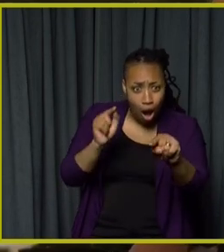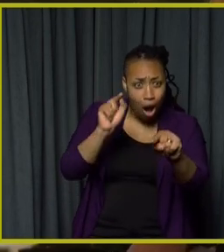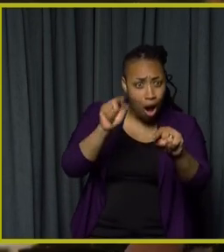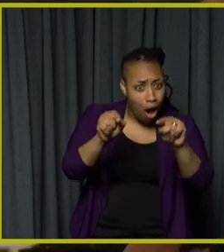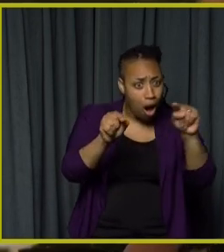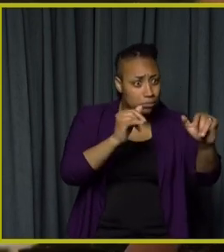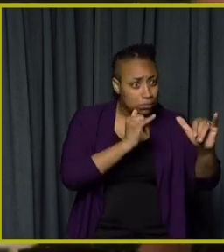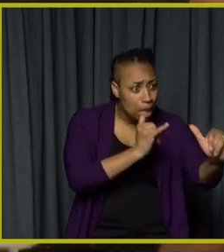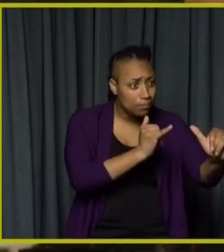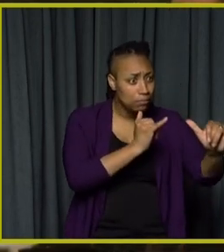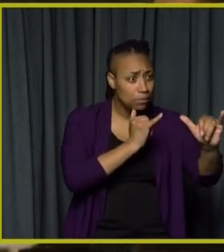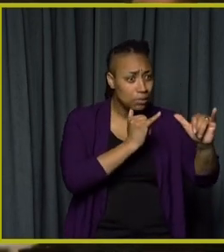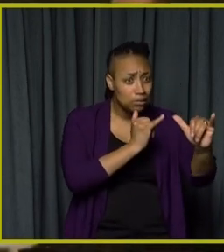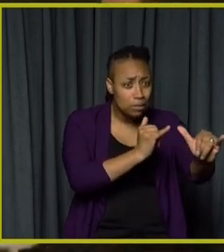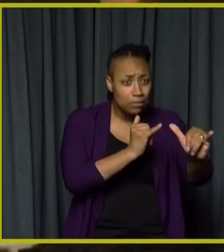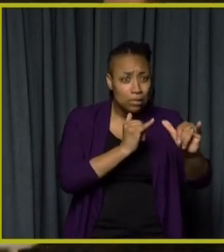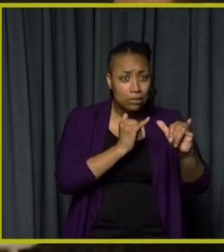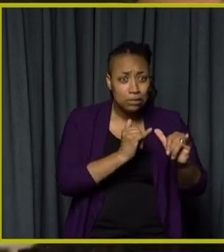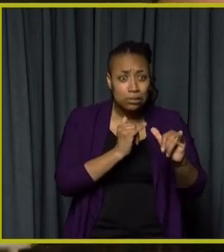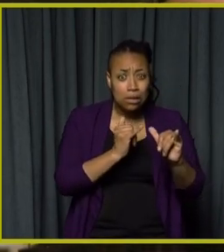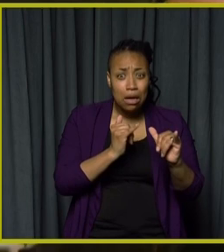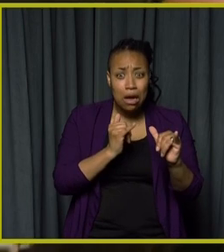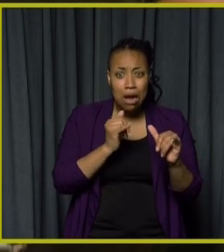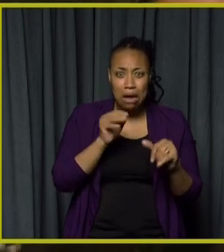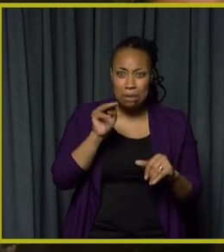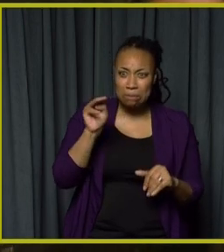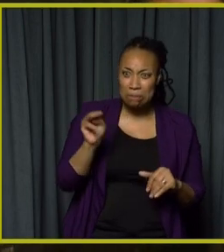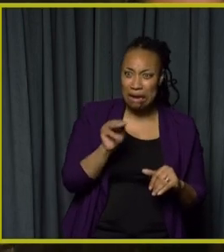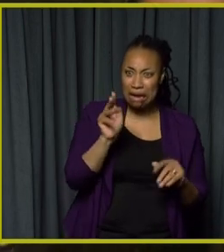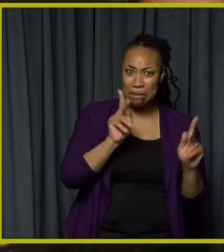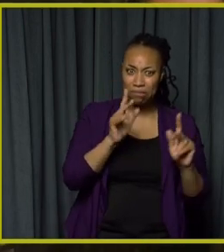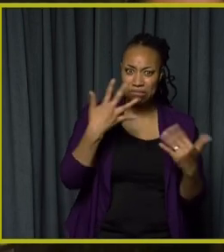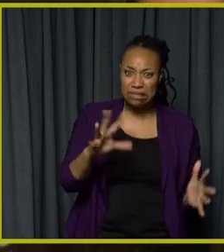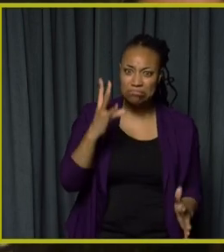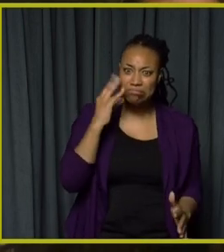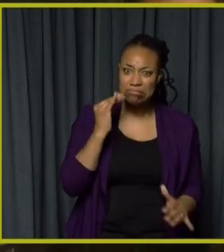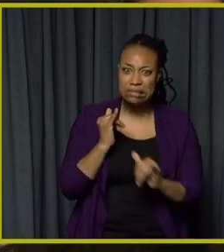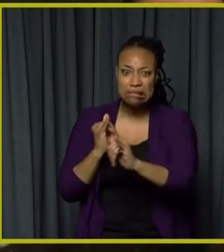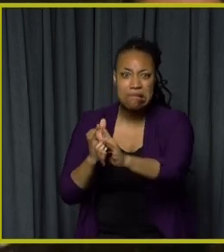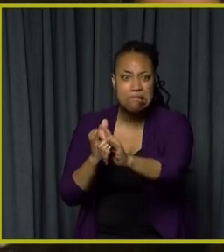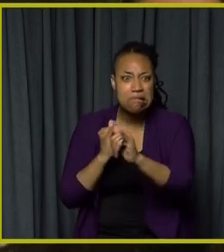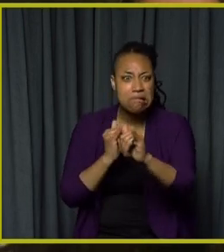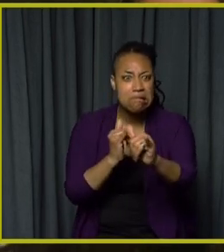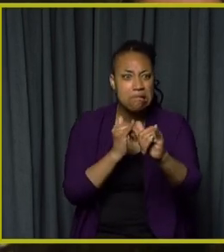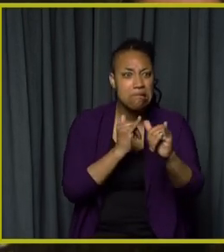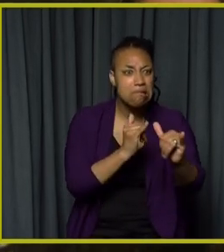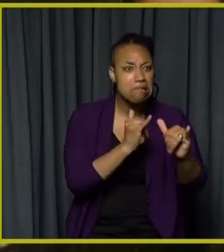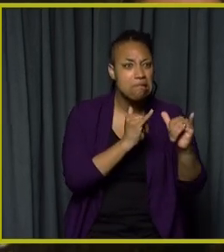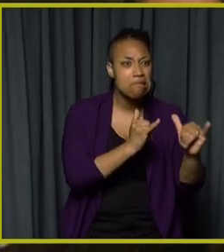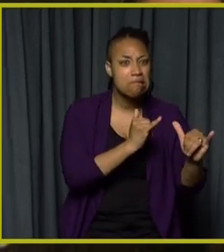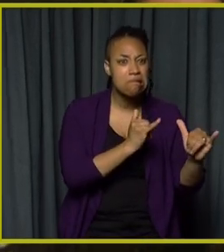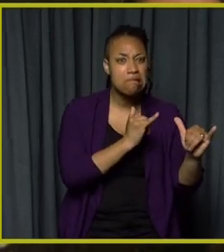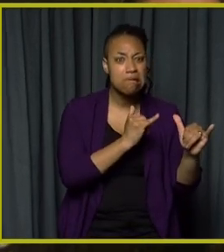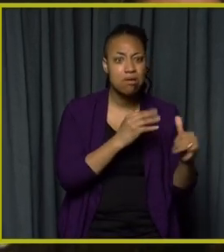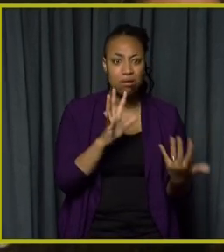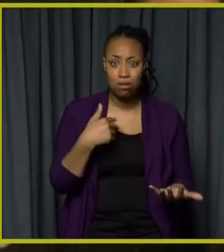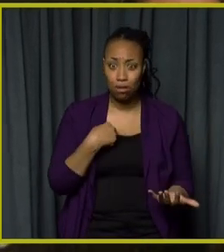have the same problems that I was experiencing. We are all hostages of poverty,